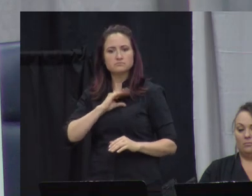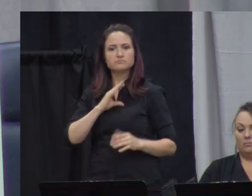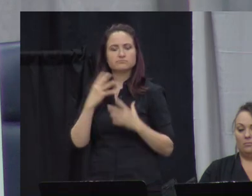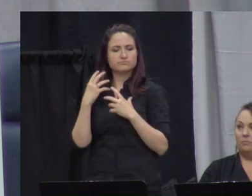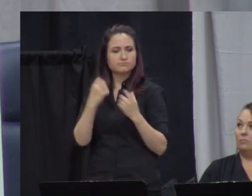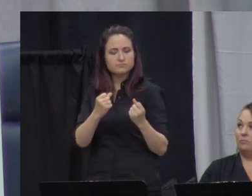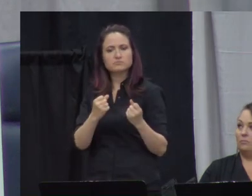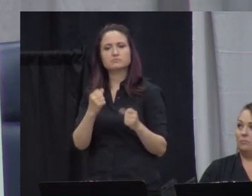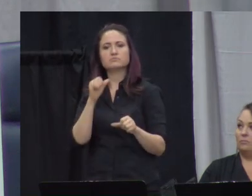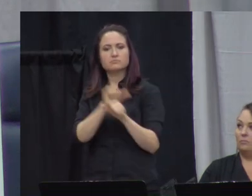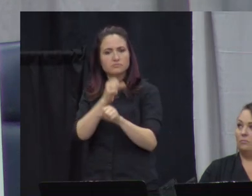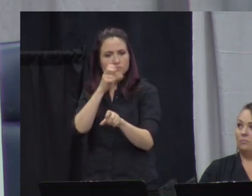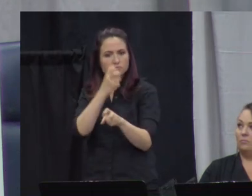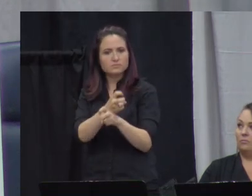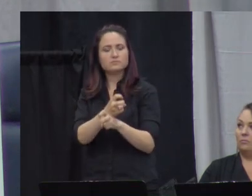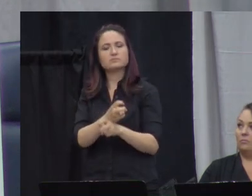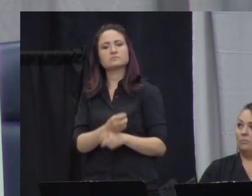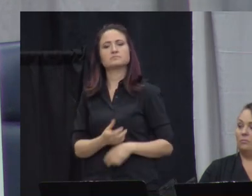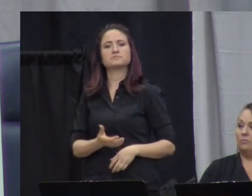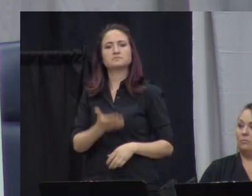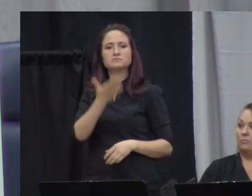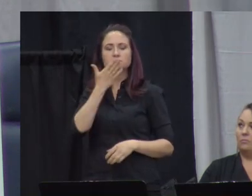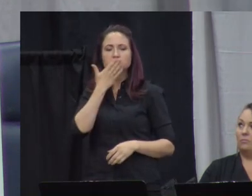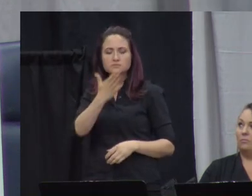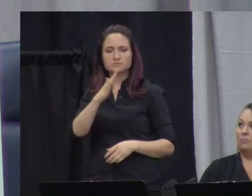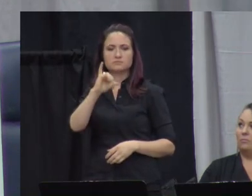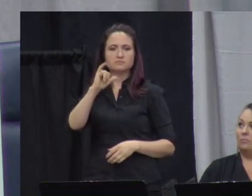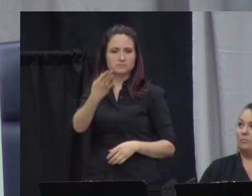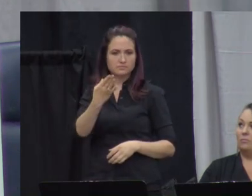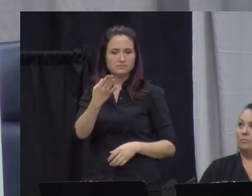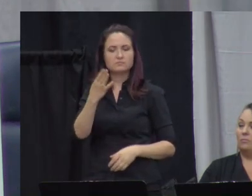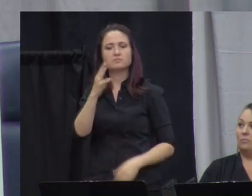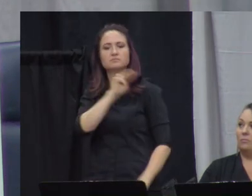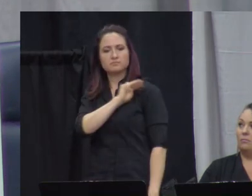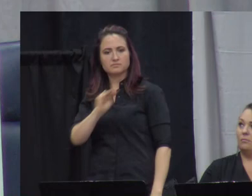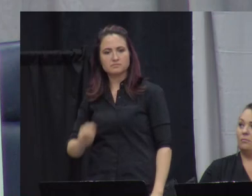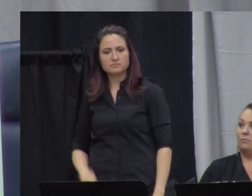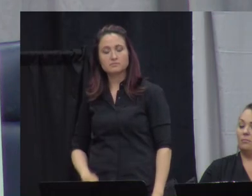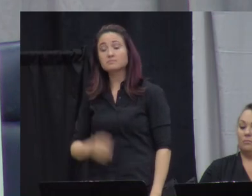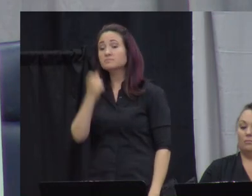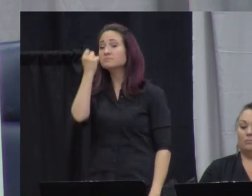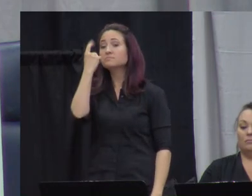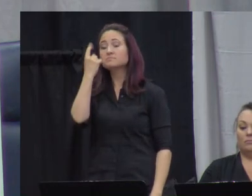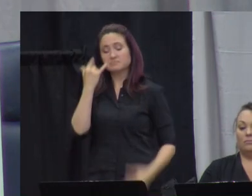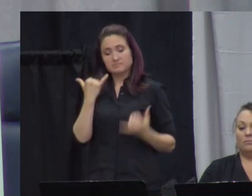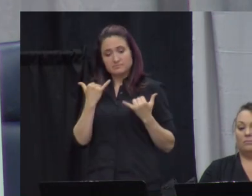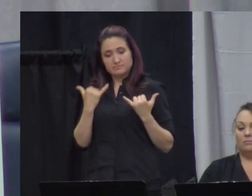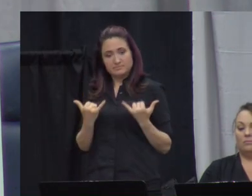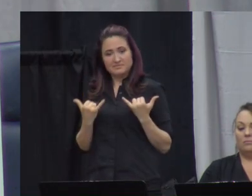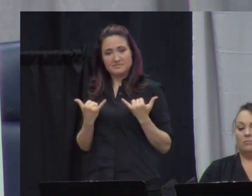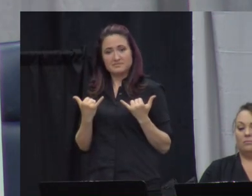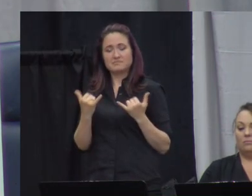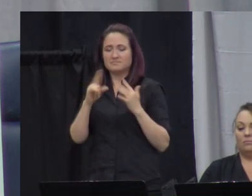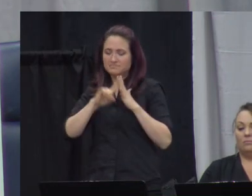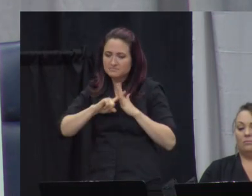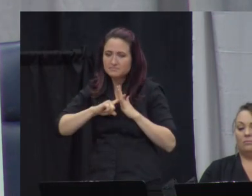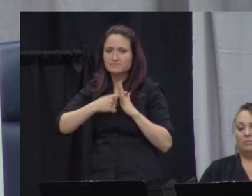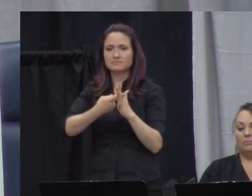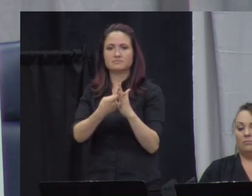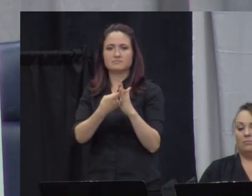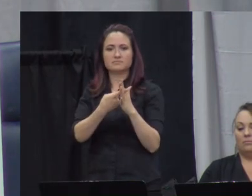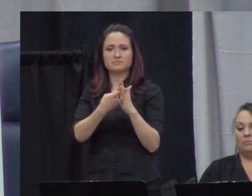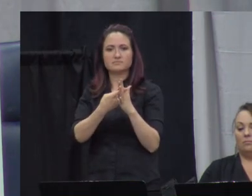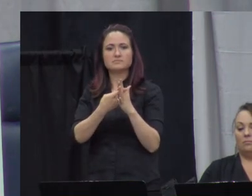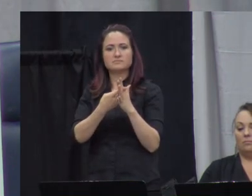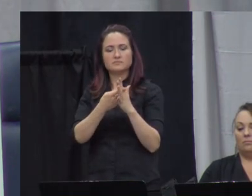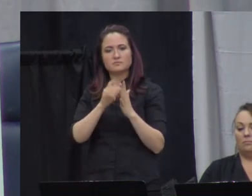done, Monarchs. But this is just the beginning of the aspirations you